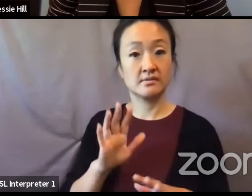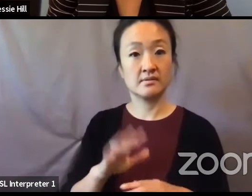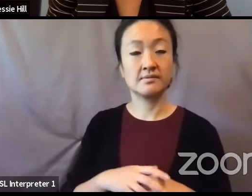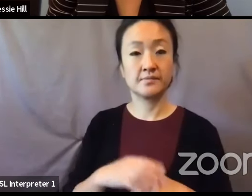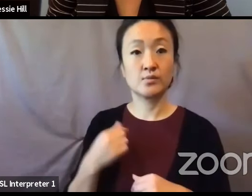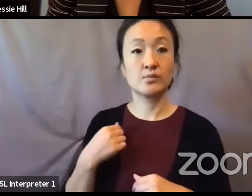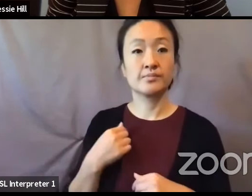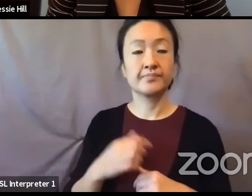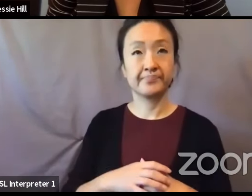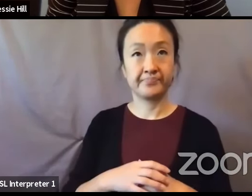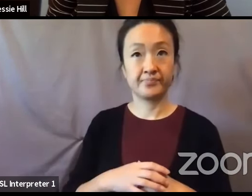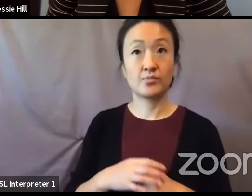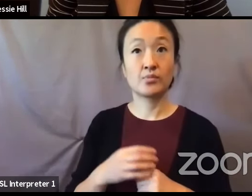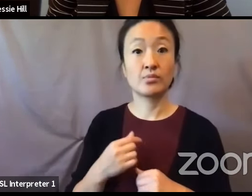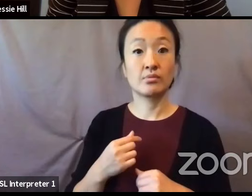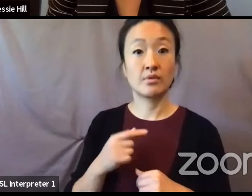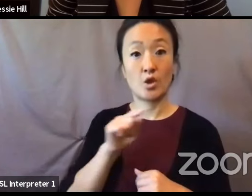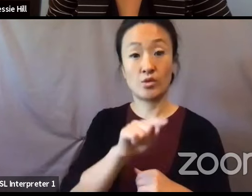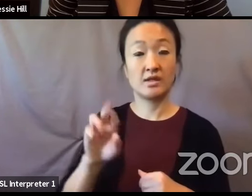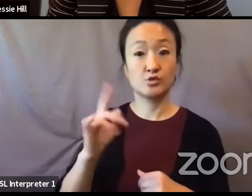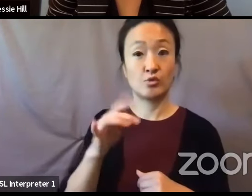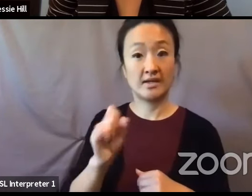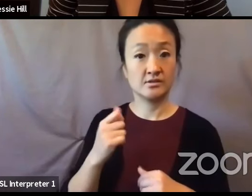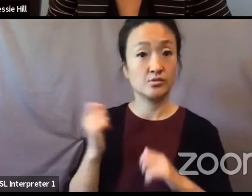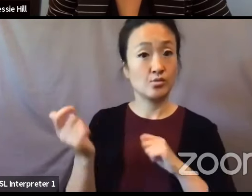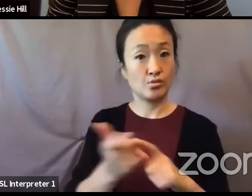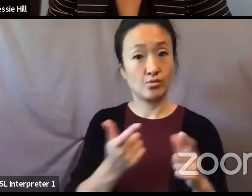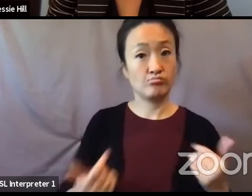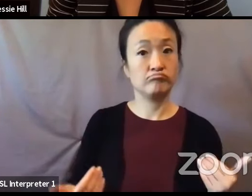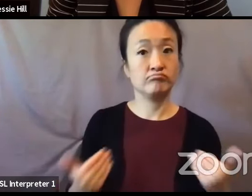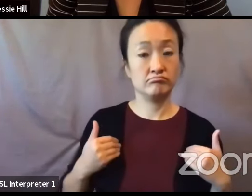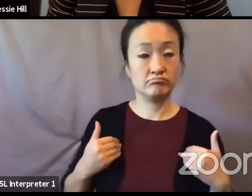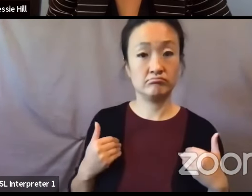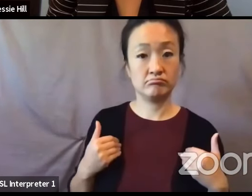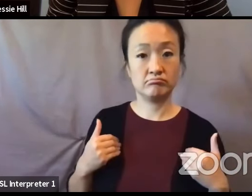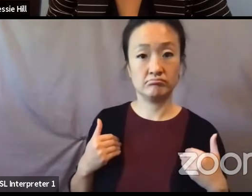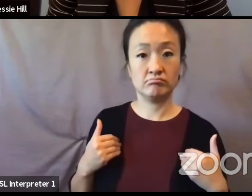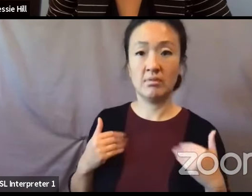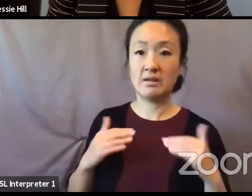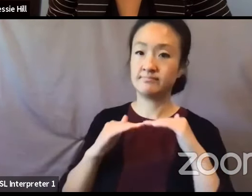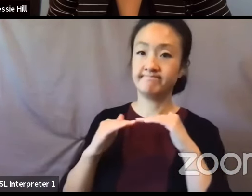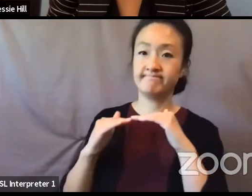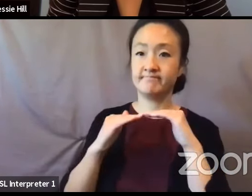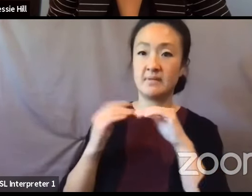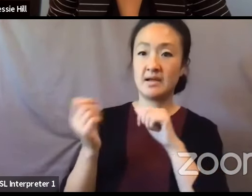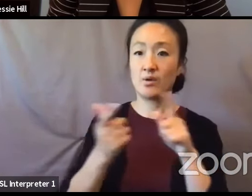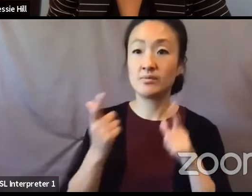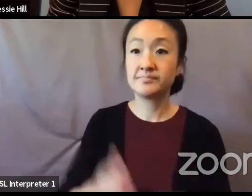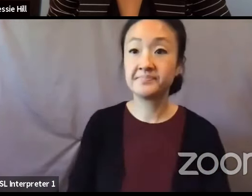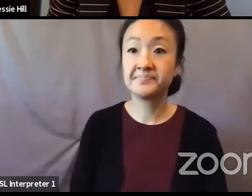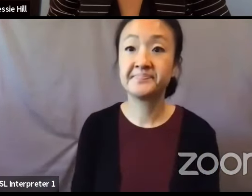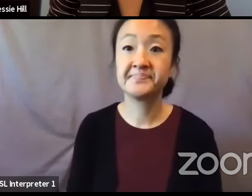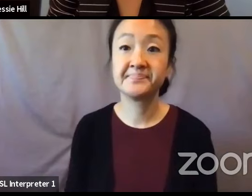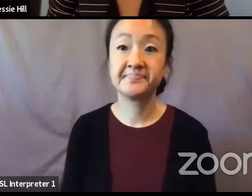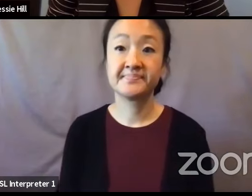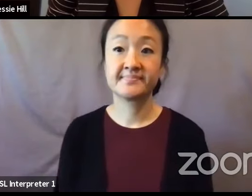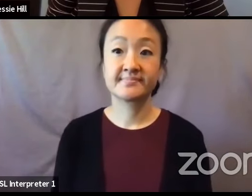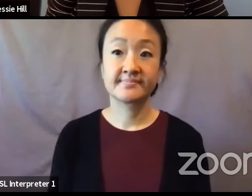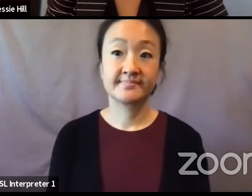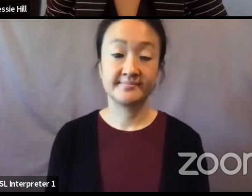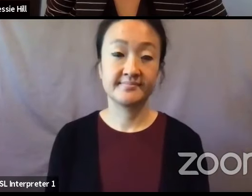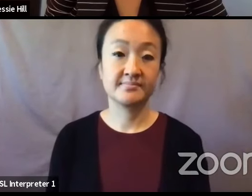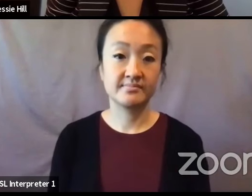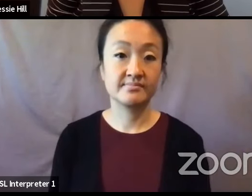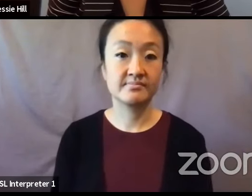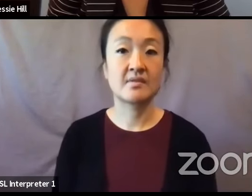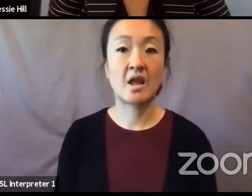we purportedly enjoy under the First and Second Amendment are enjoyed by everybody. That's all I can close on that. I don't